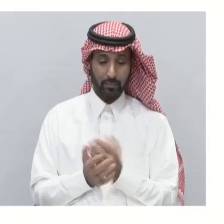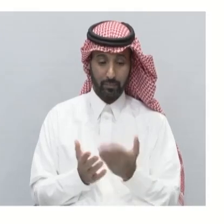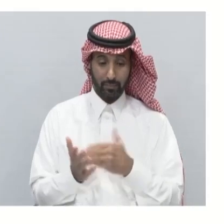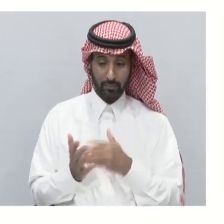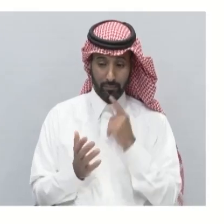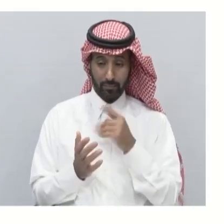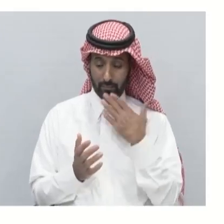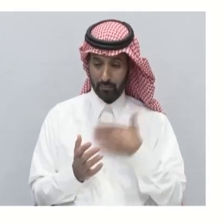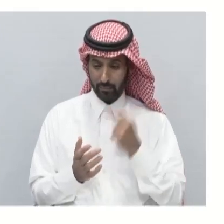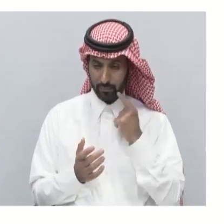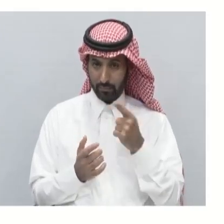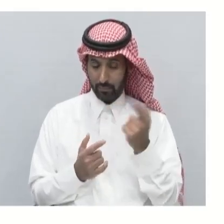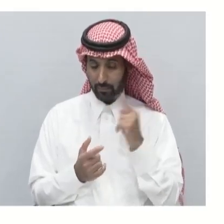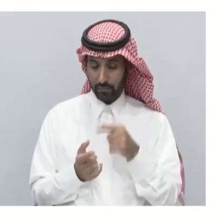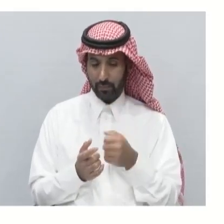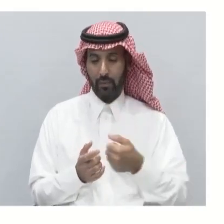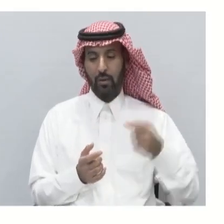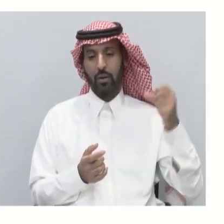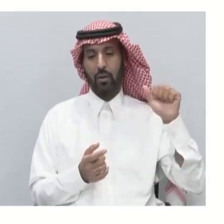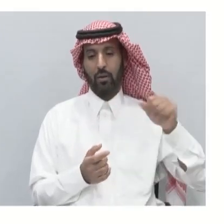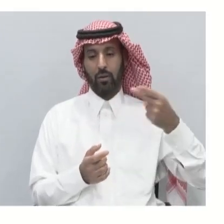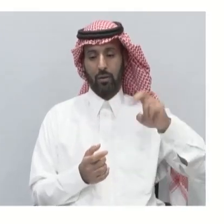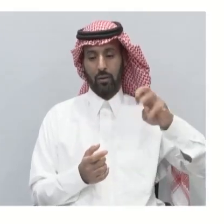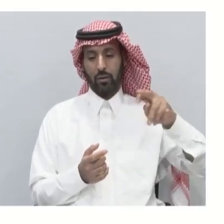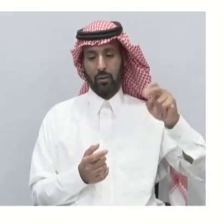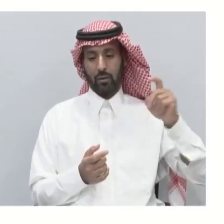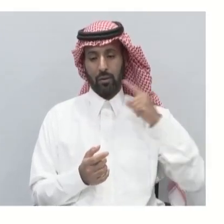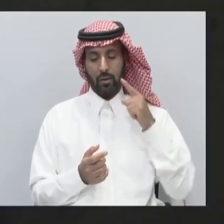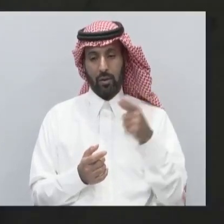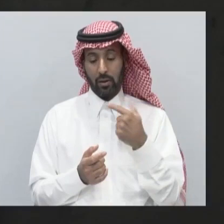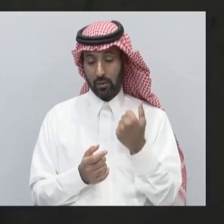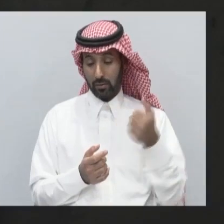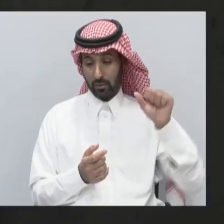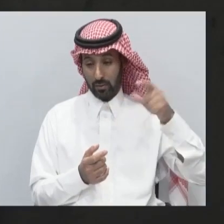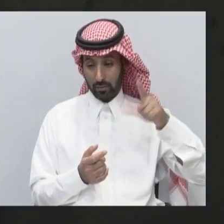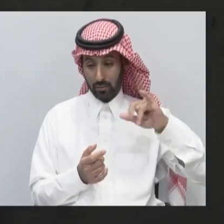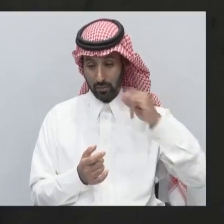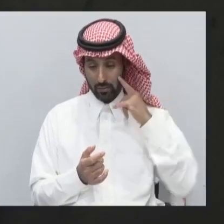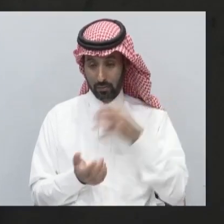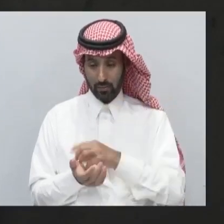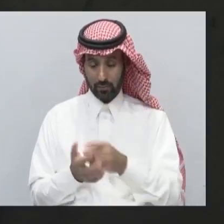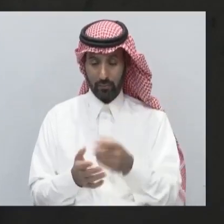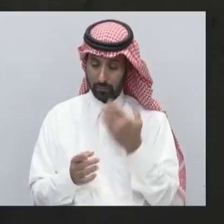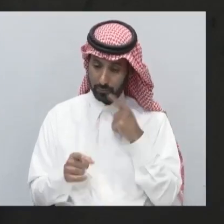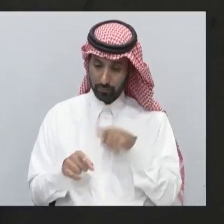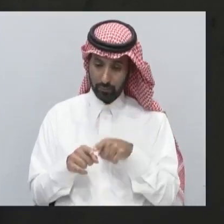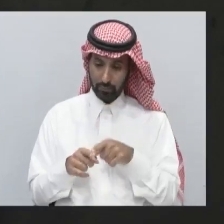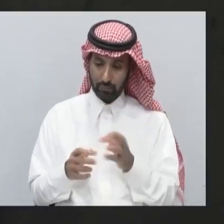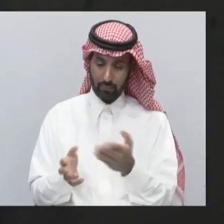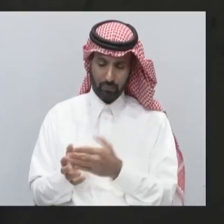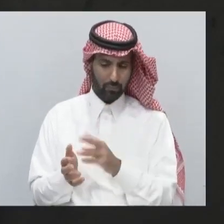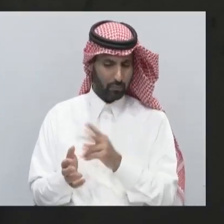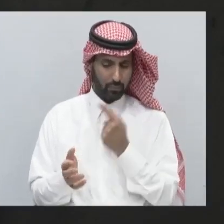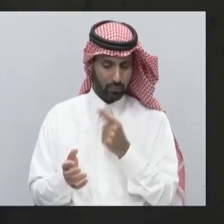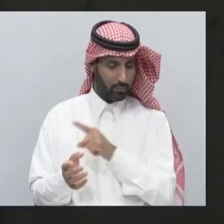with best regards, Ahmed Ali, class 2. Best regards is much more formal than, let's say, best